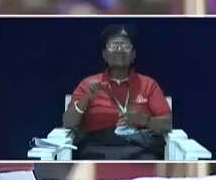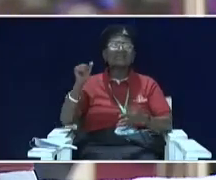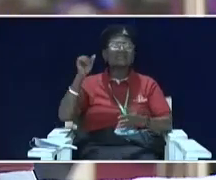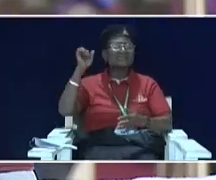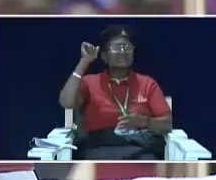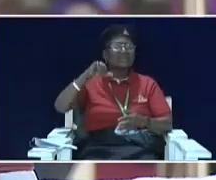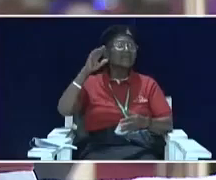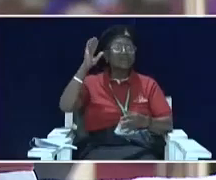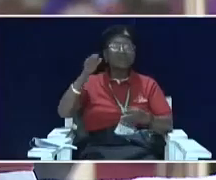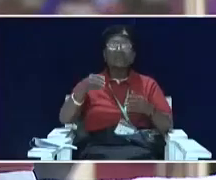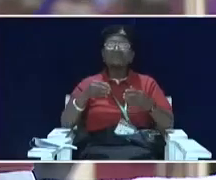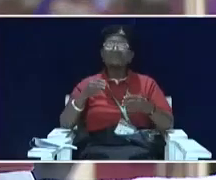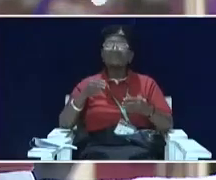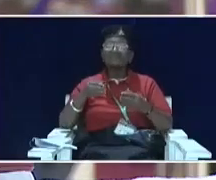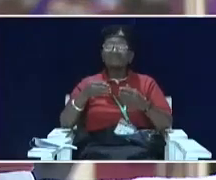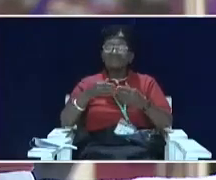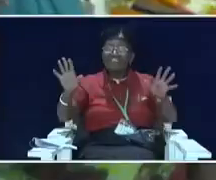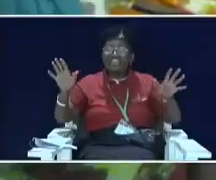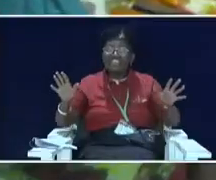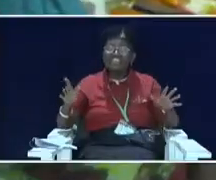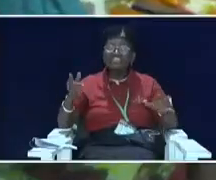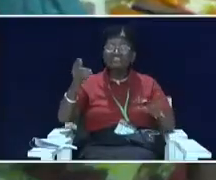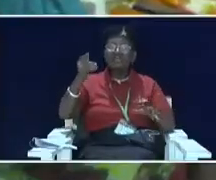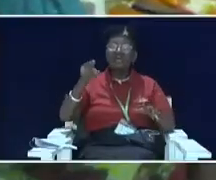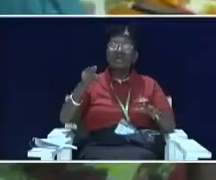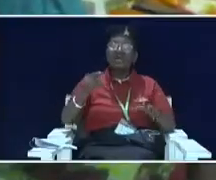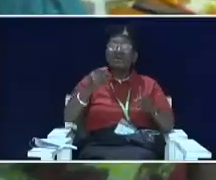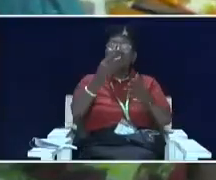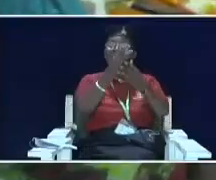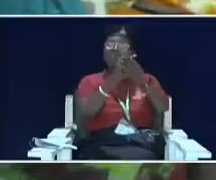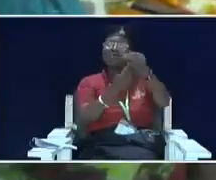But my God intervened.